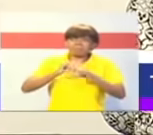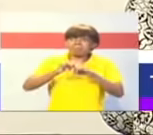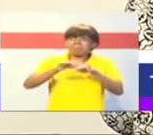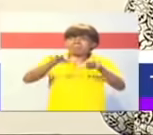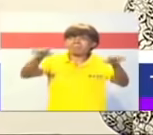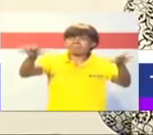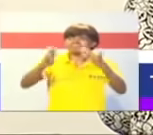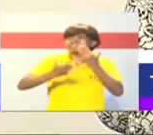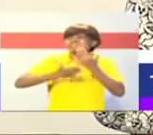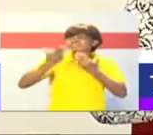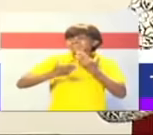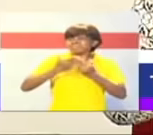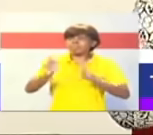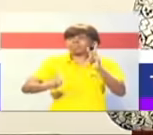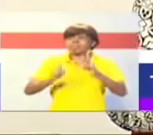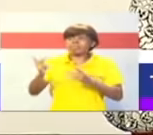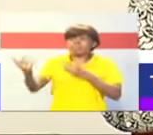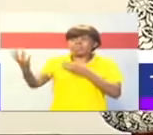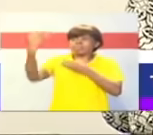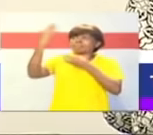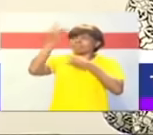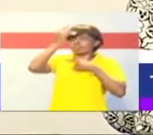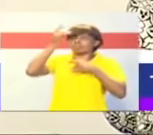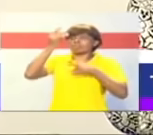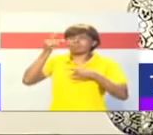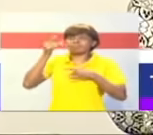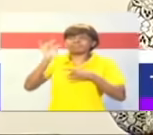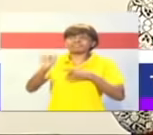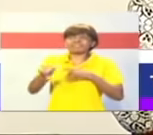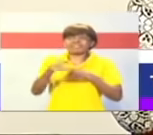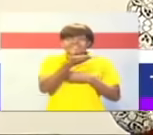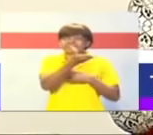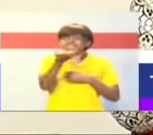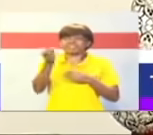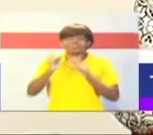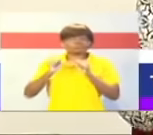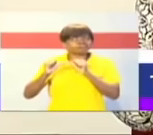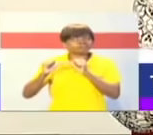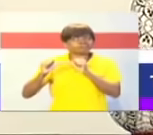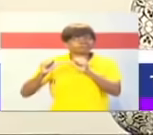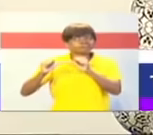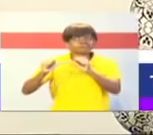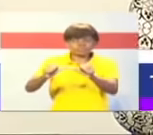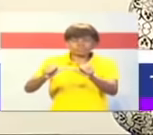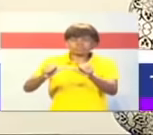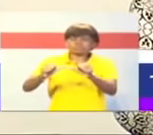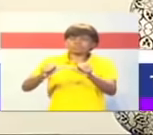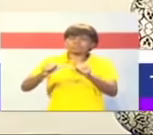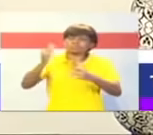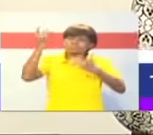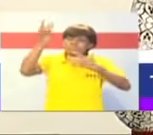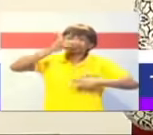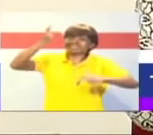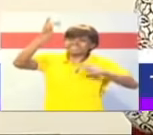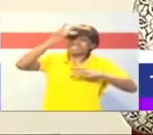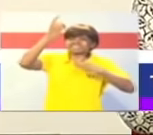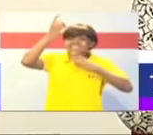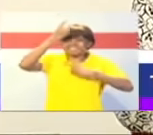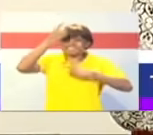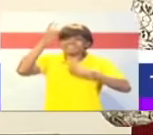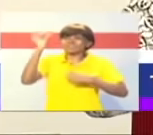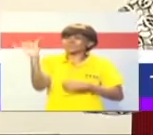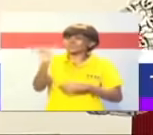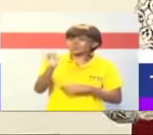who are infected with the Delta variant remain infectious to other people for a longer